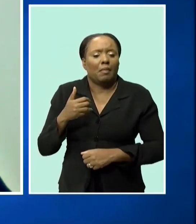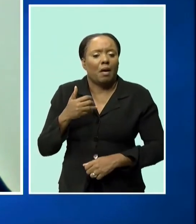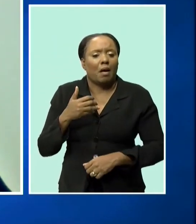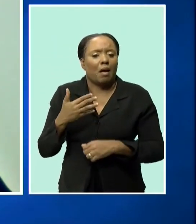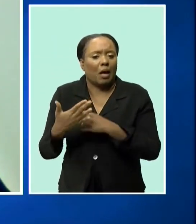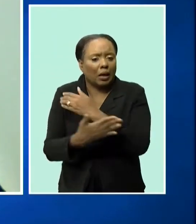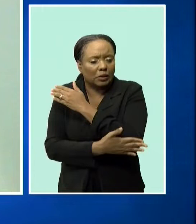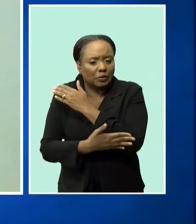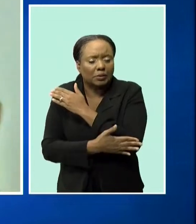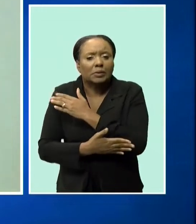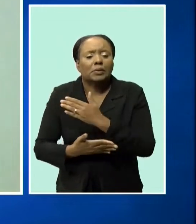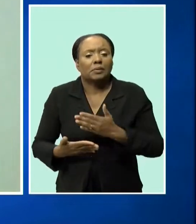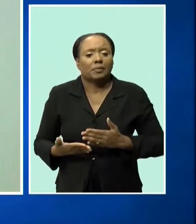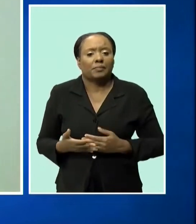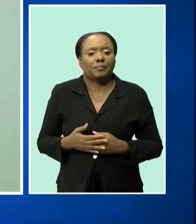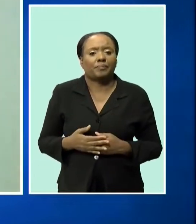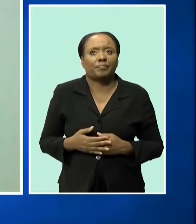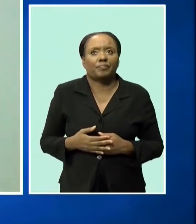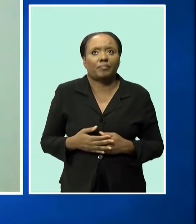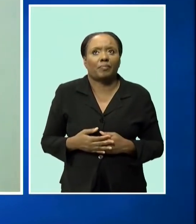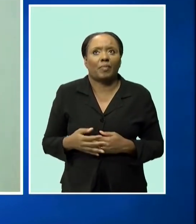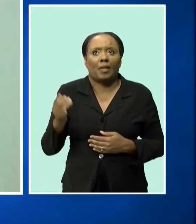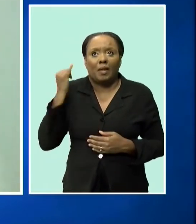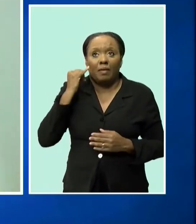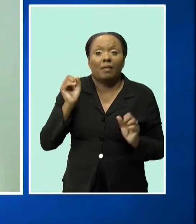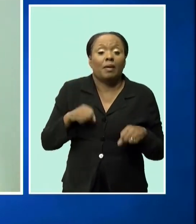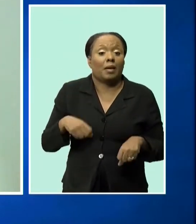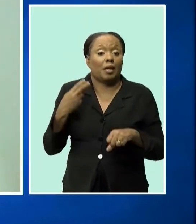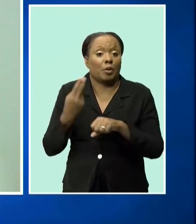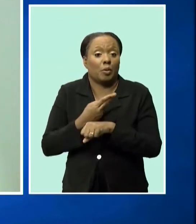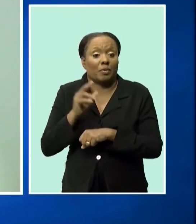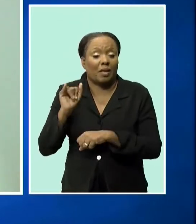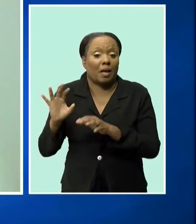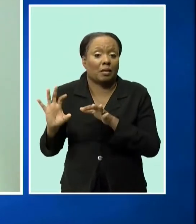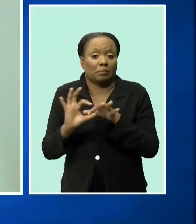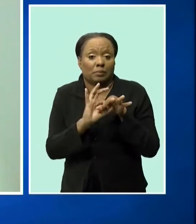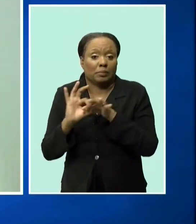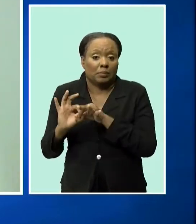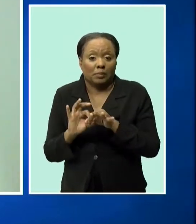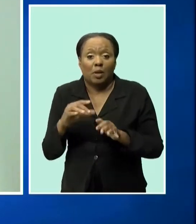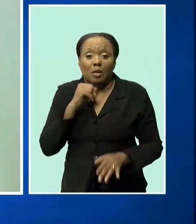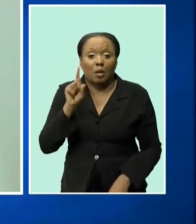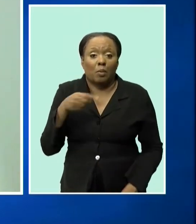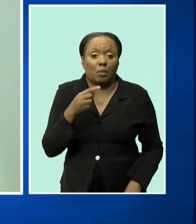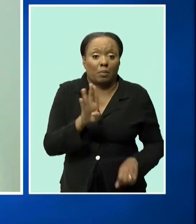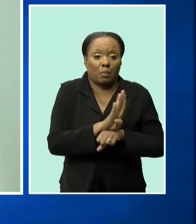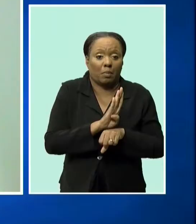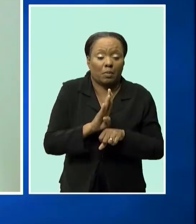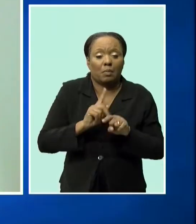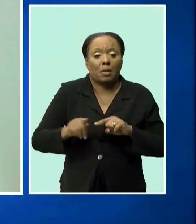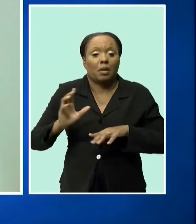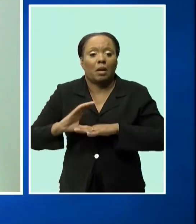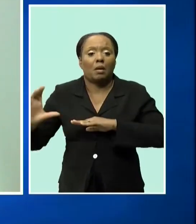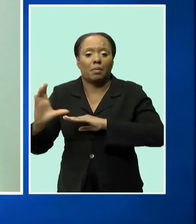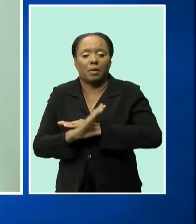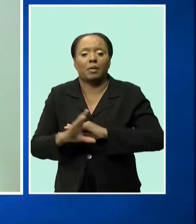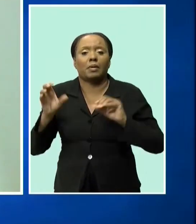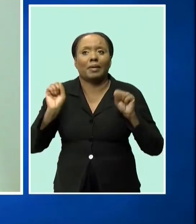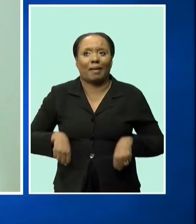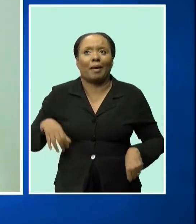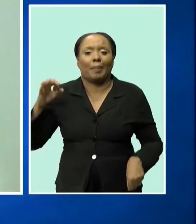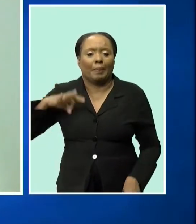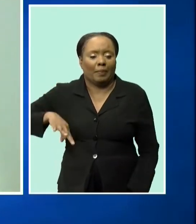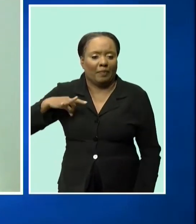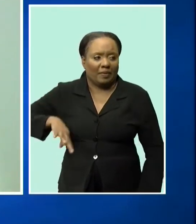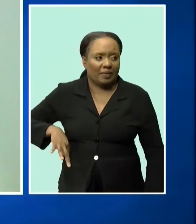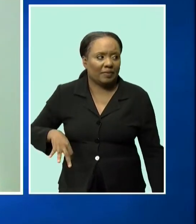therefore, once we can leverage that relationship, then not just Barbados, but the Caribbean can certainly benefit. And I believe